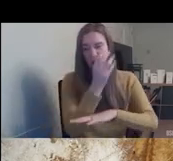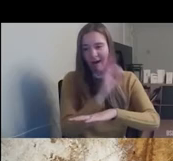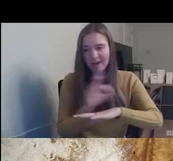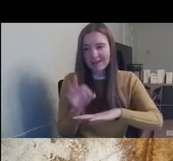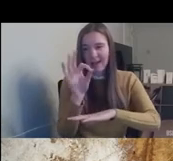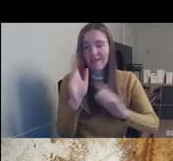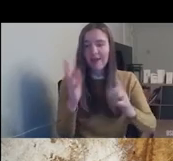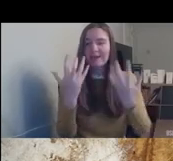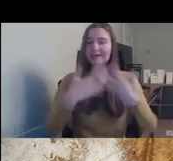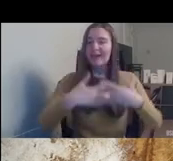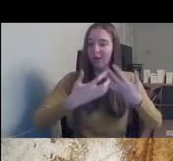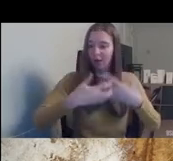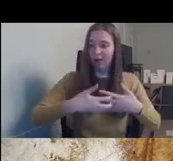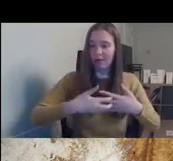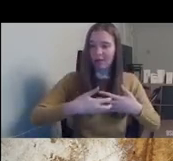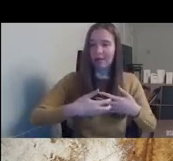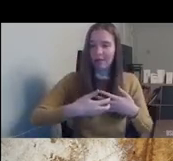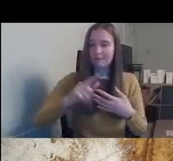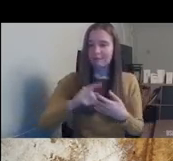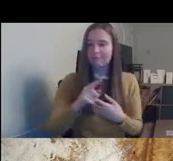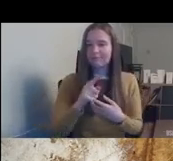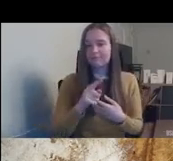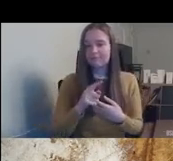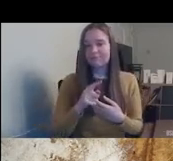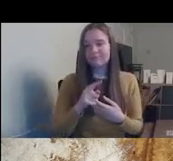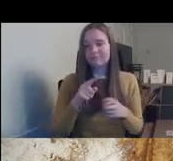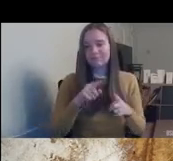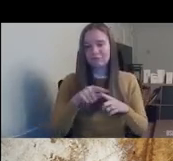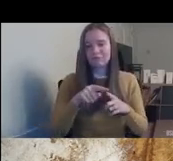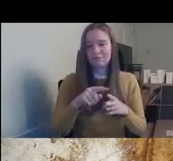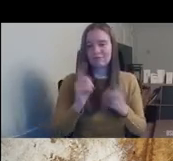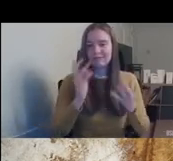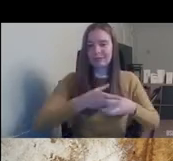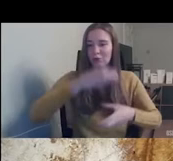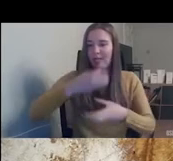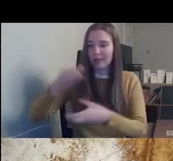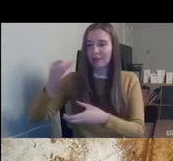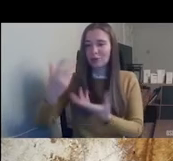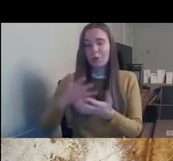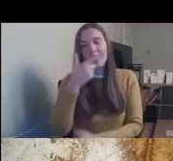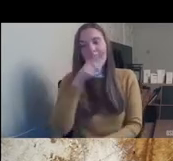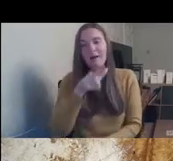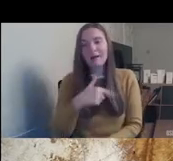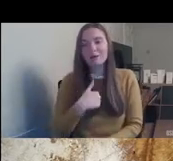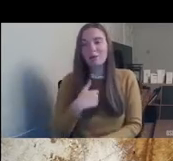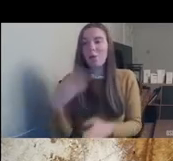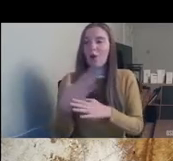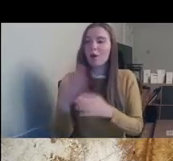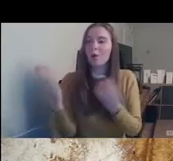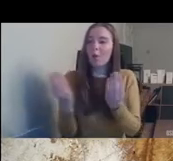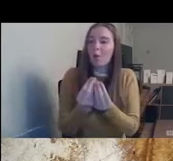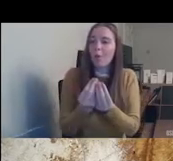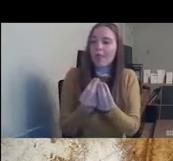installation. So we were very fortunate to be able to work with Erco Domas,